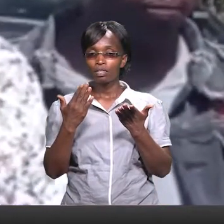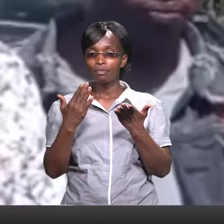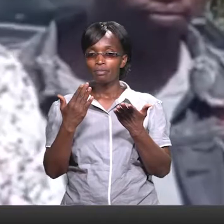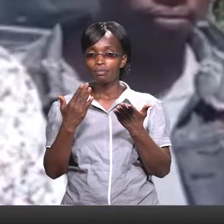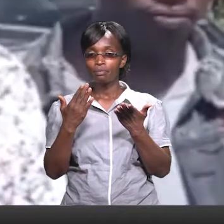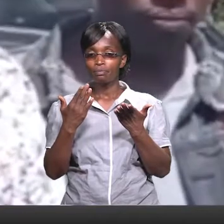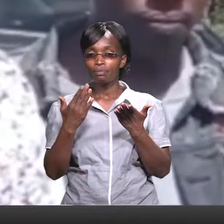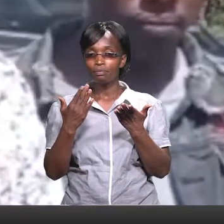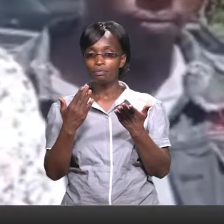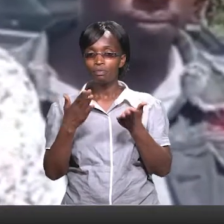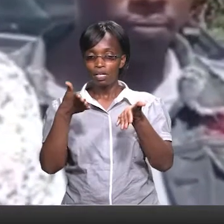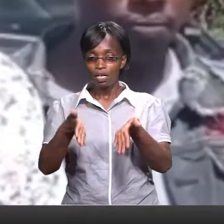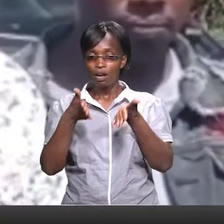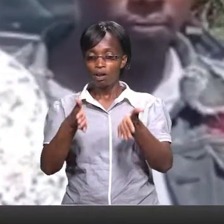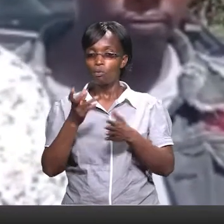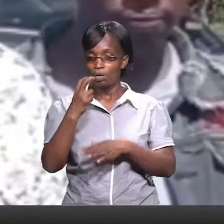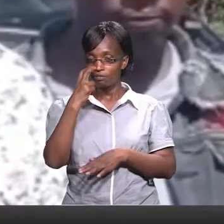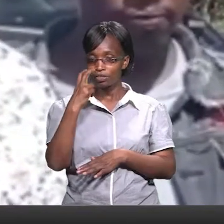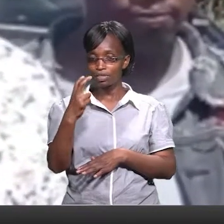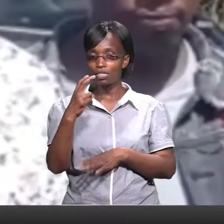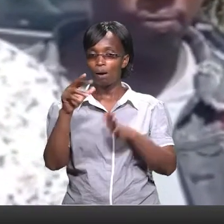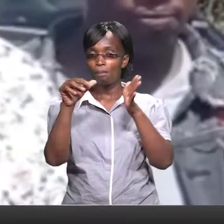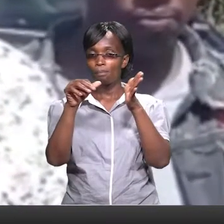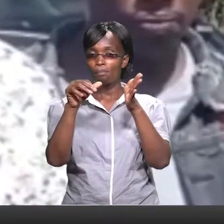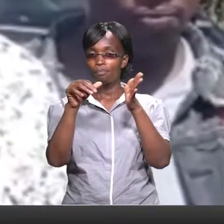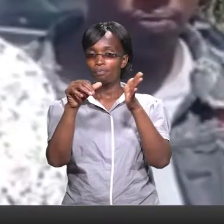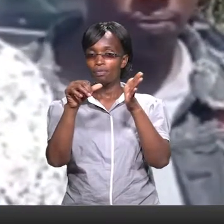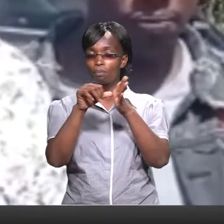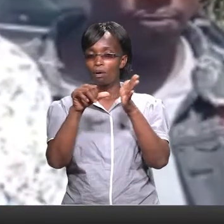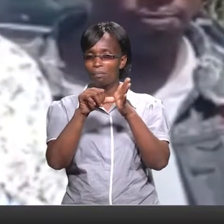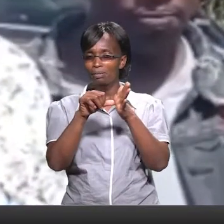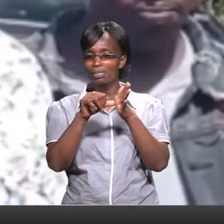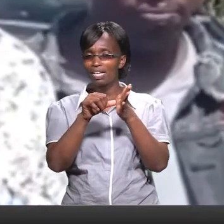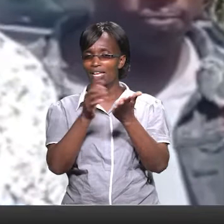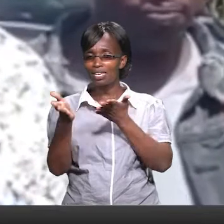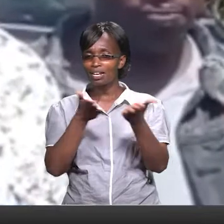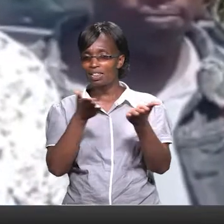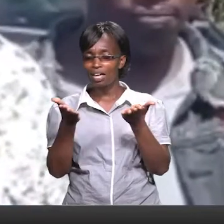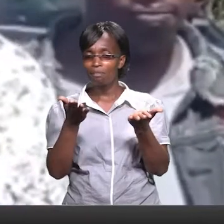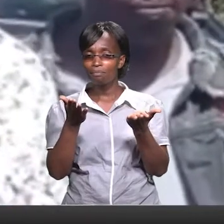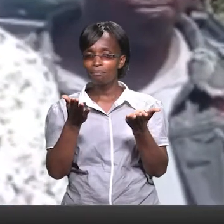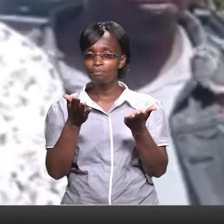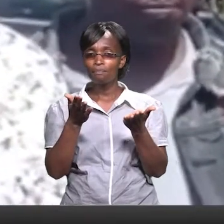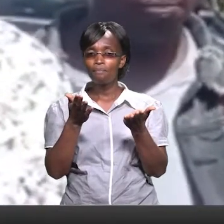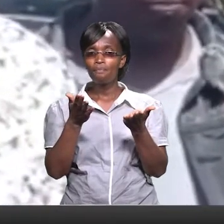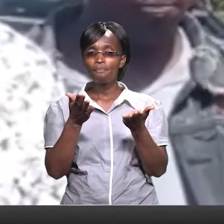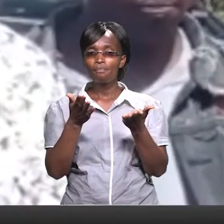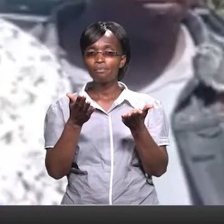has graduated beyond cat wrestling and now we are seeing burglaries we're seeing highway 33